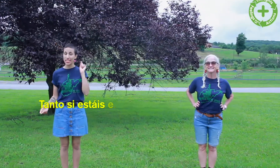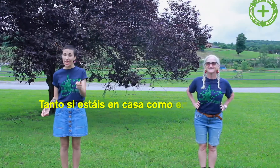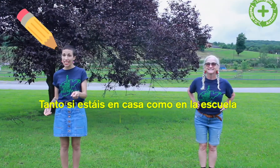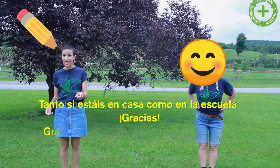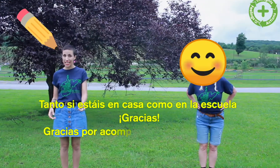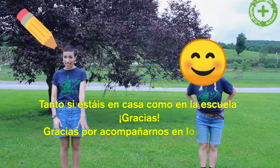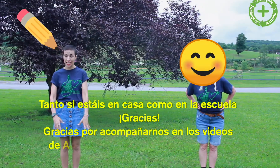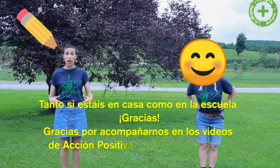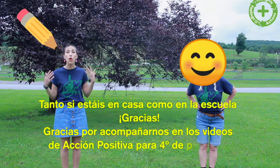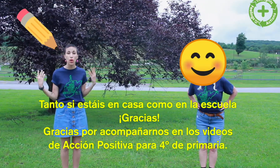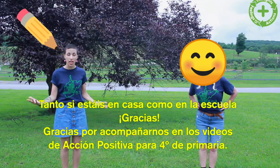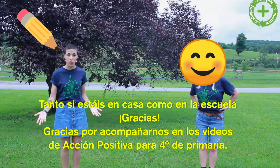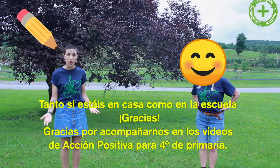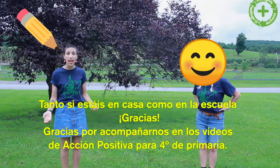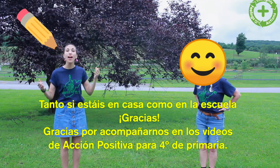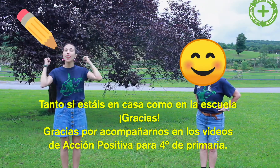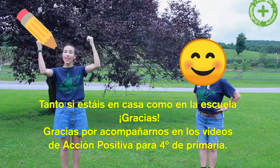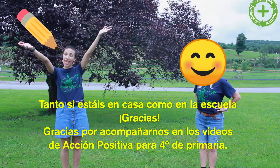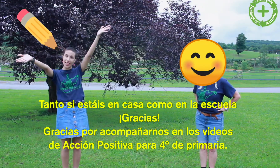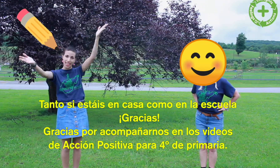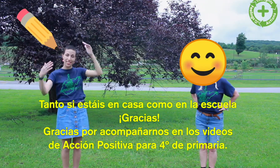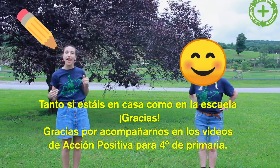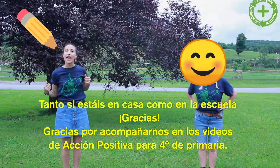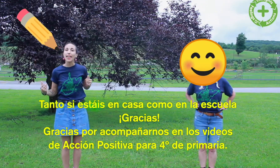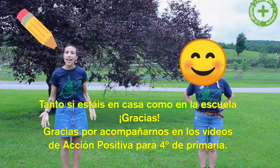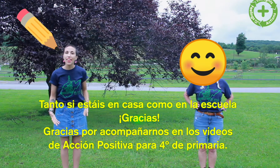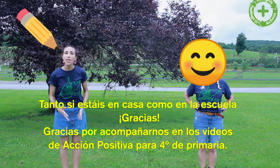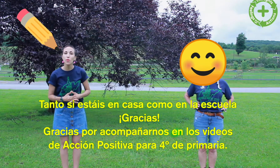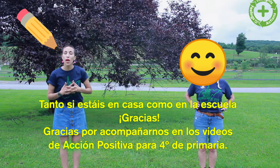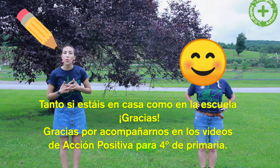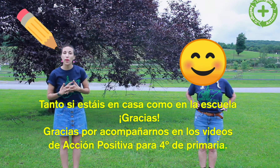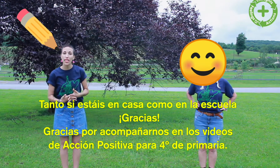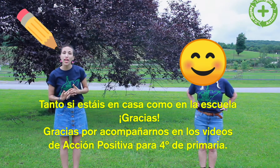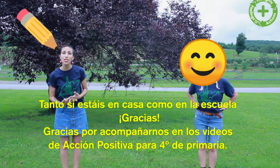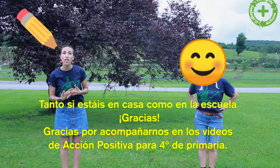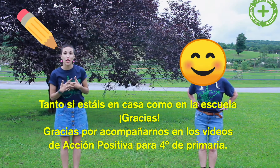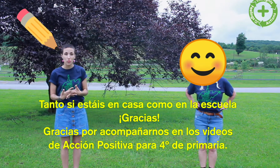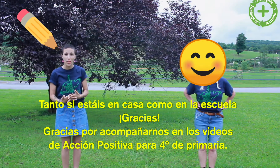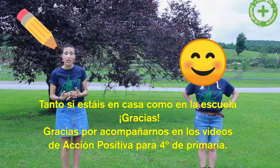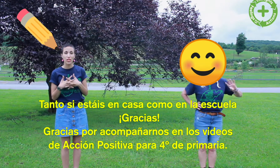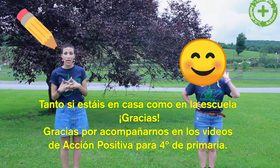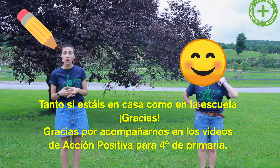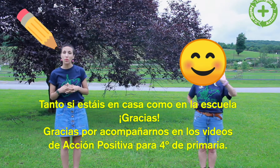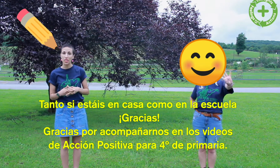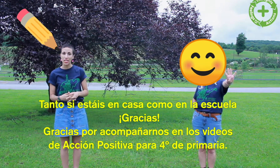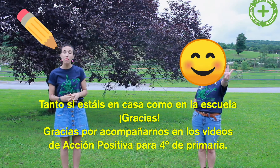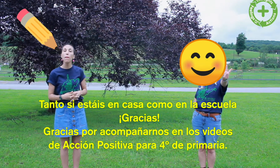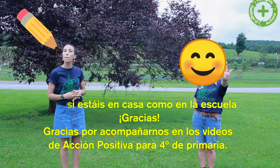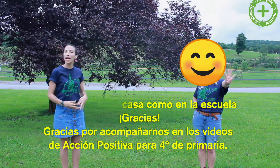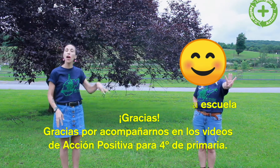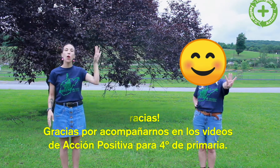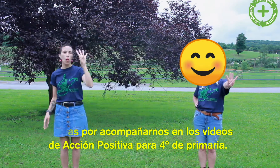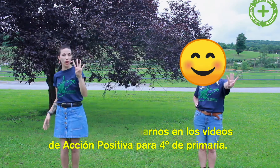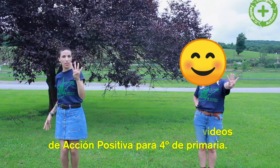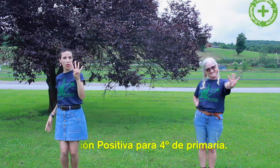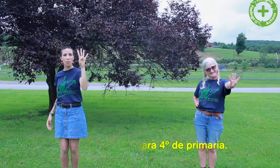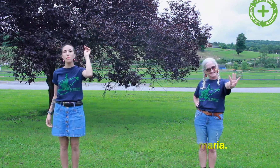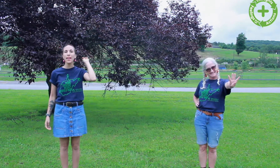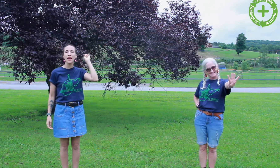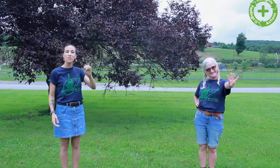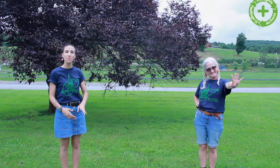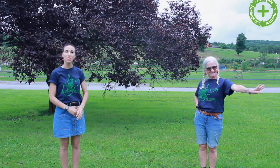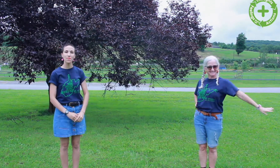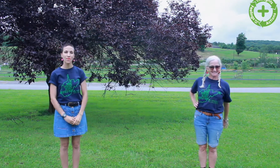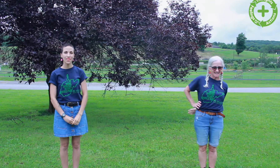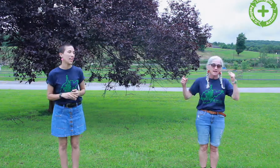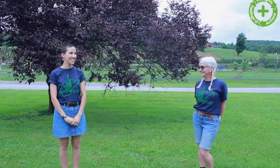Tanto si estáis en casa como en la escuela, gracias. Gracias por acompañarnos en los vídeos de acción positiva para cuarto de